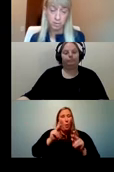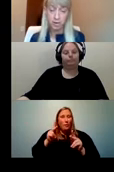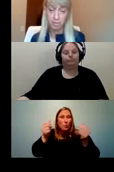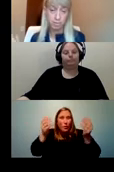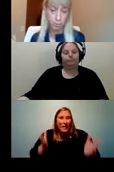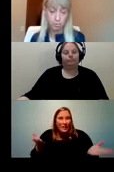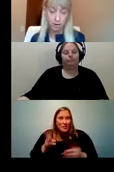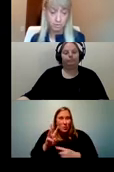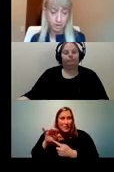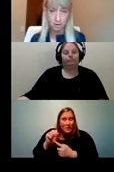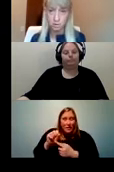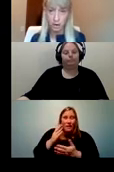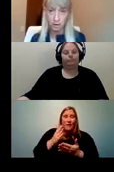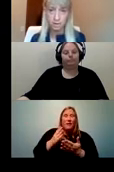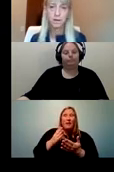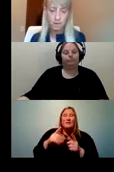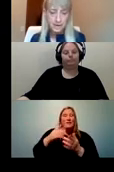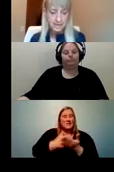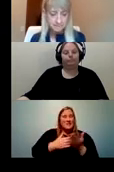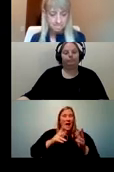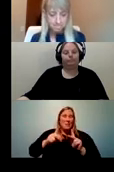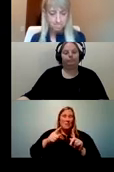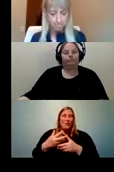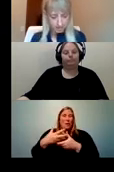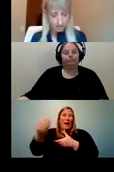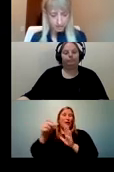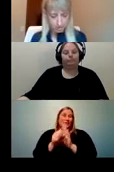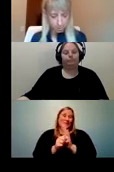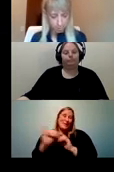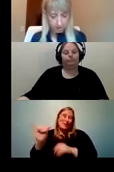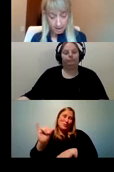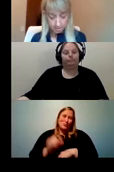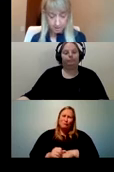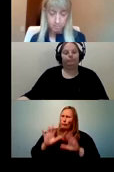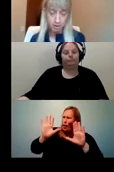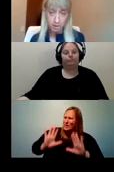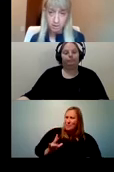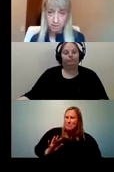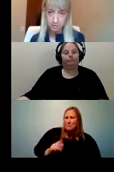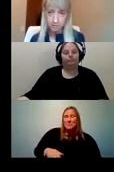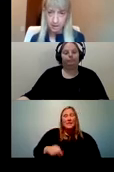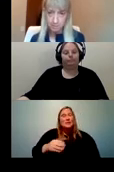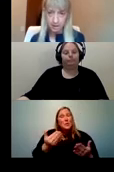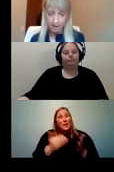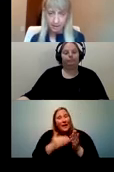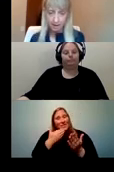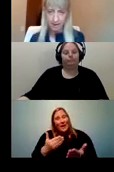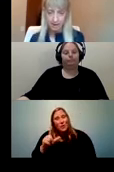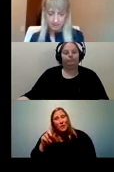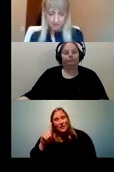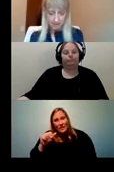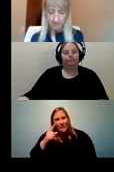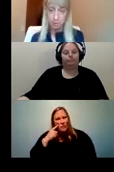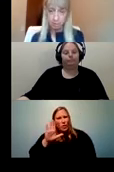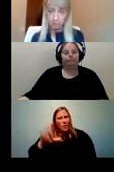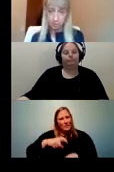Wisconsin, but we've got folks from out of state as well. Awesome. So again, thank you very much, Linda, for your time today.